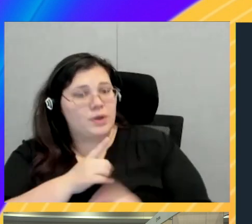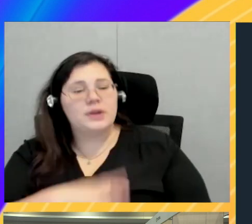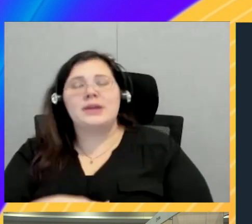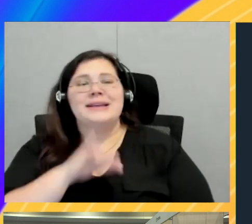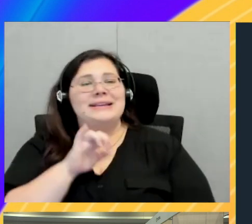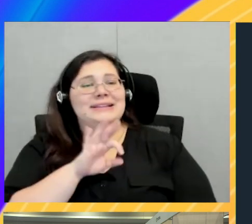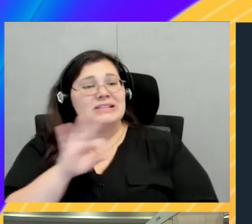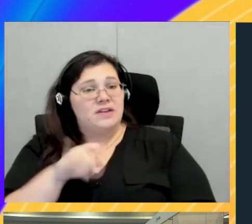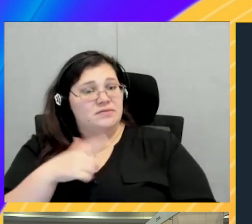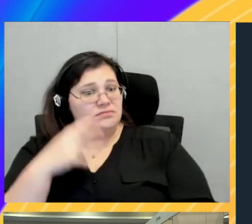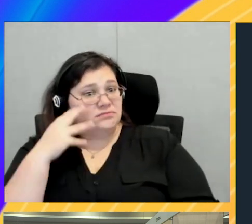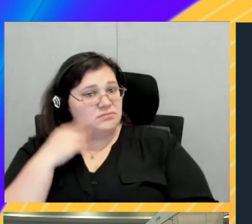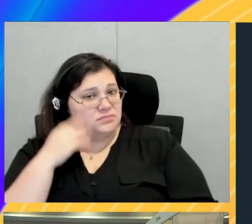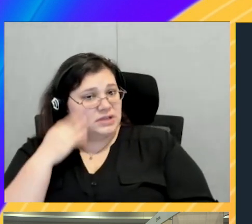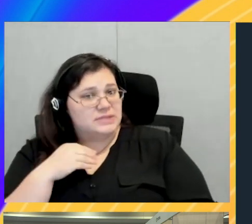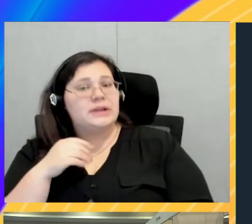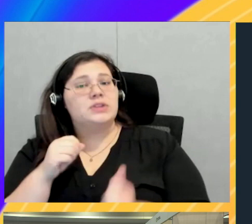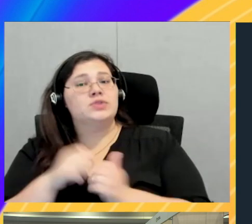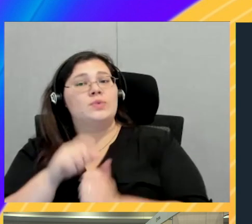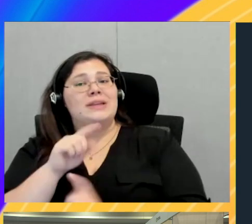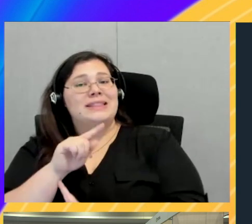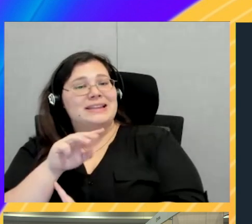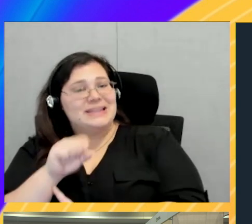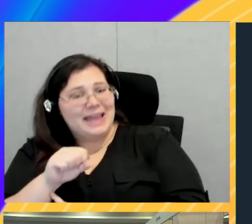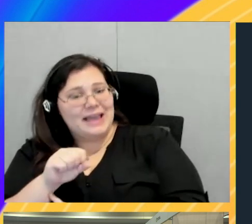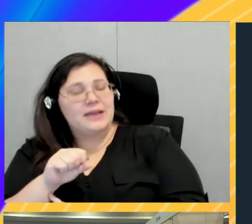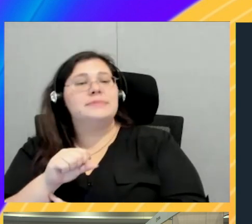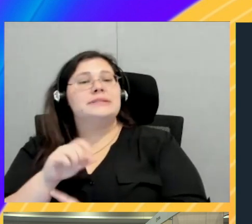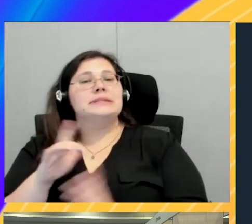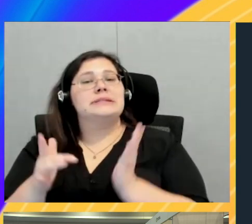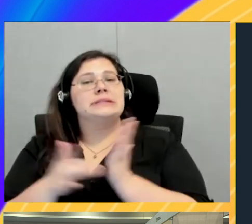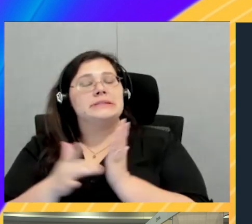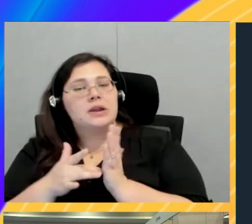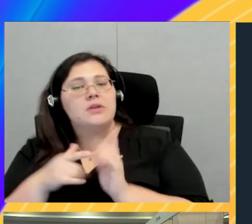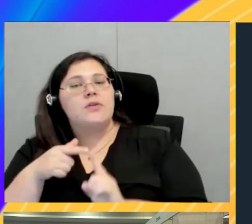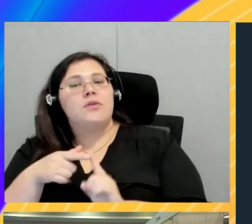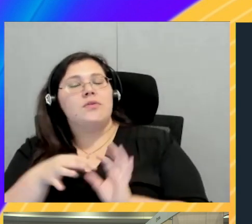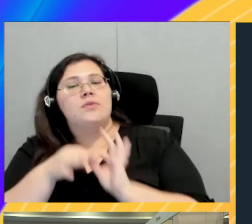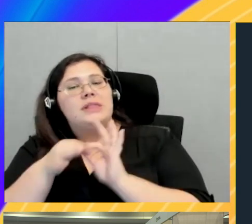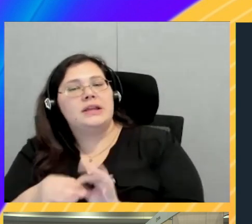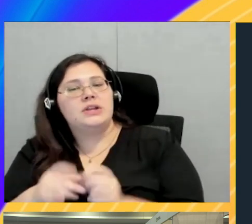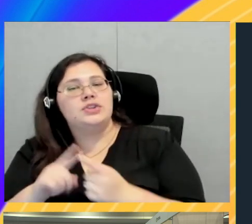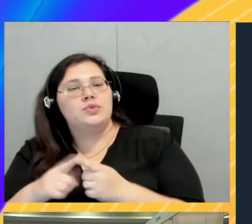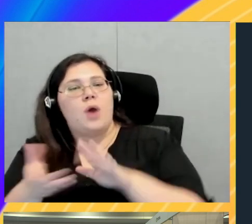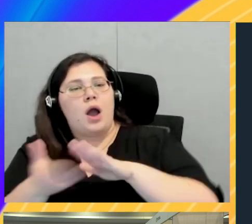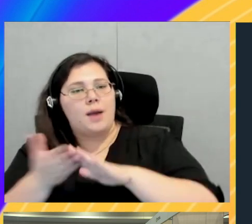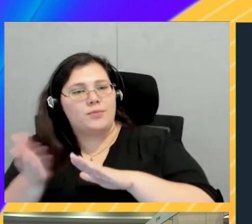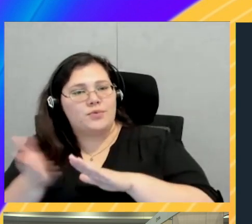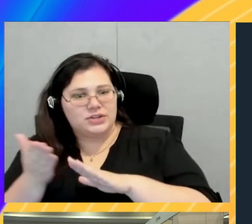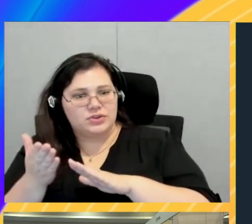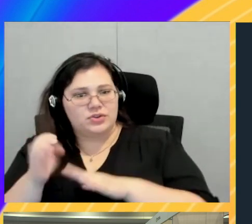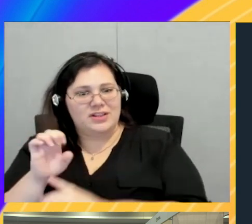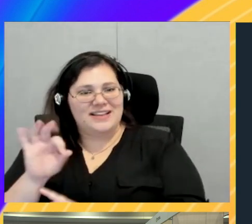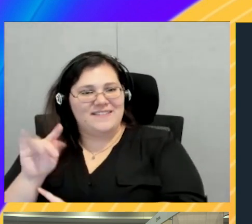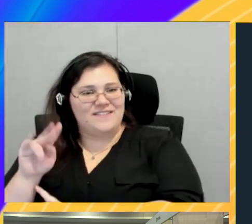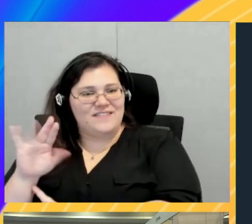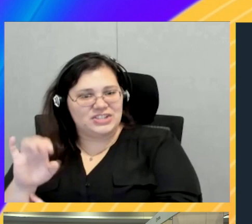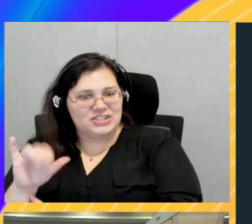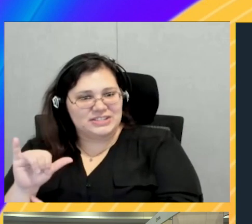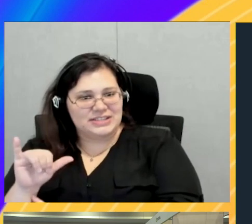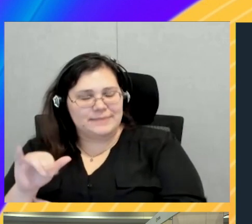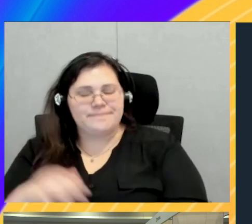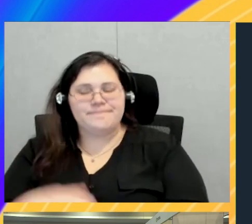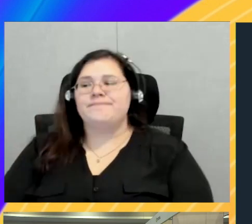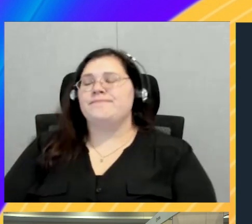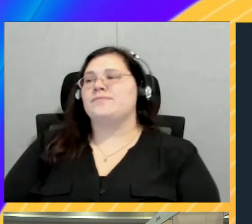managers or TAMs in terms of helping with operational efficiency? One of my, so the Air Force is large. In